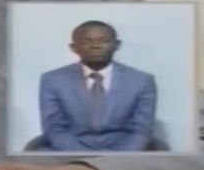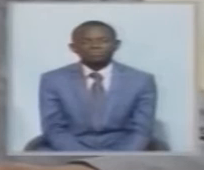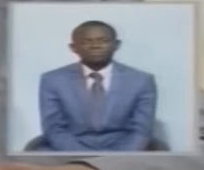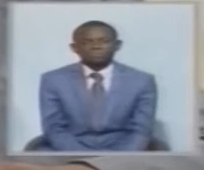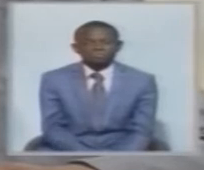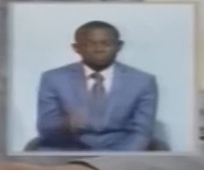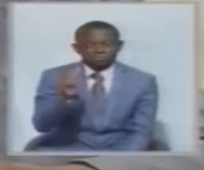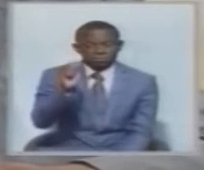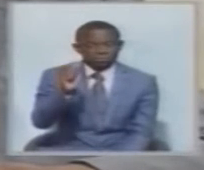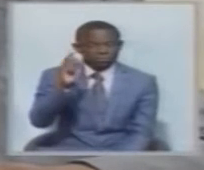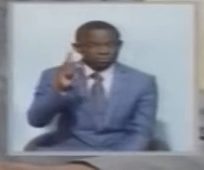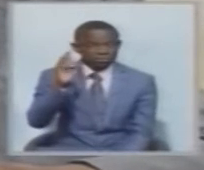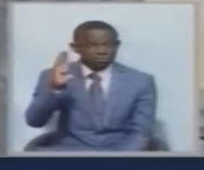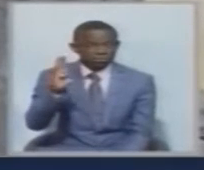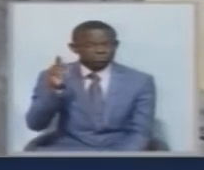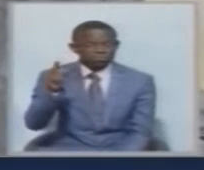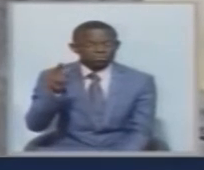especially with regard to